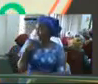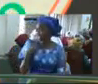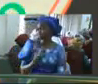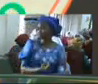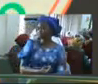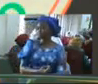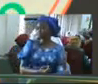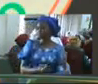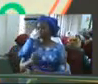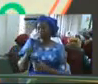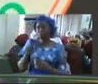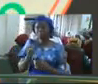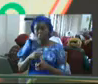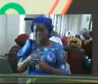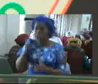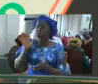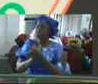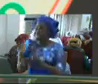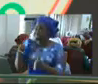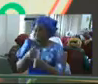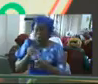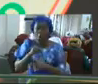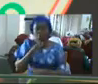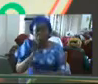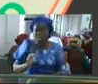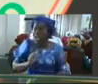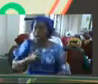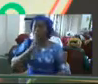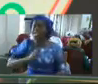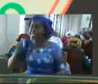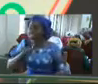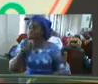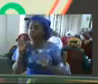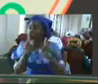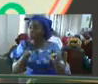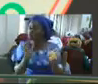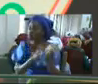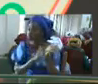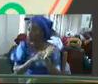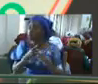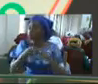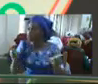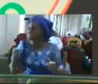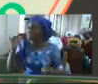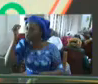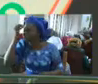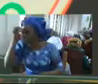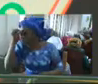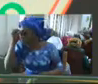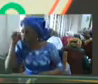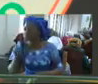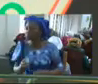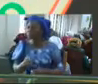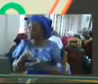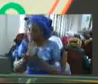And whether you believe it or not, our elders may not go to school, but their philosophy is deep. They know